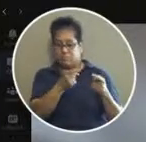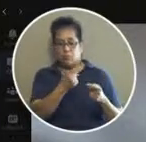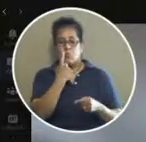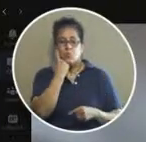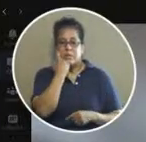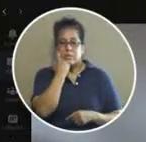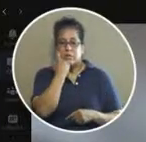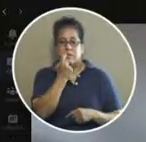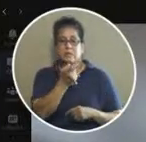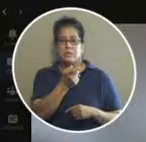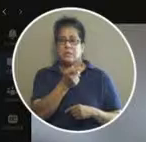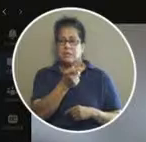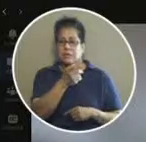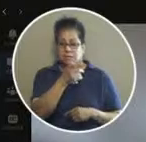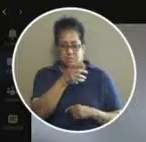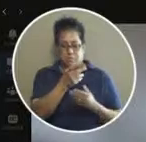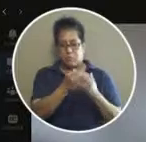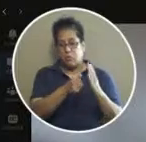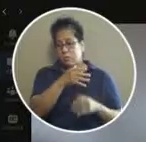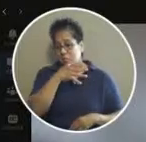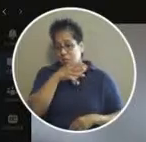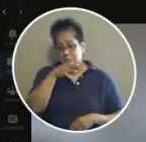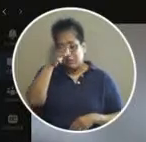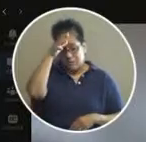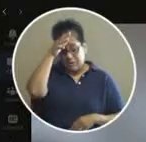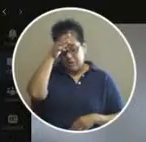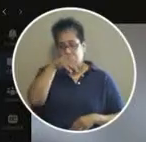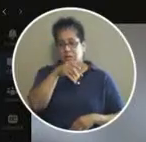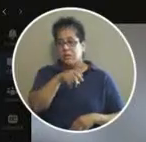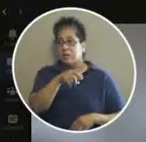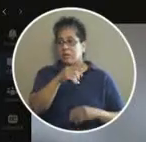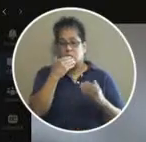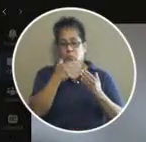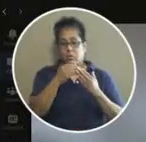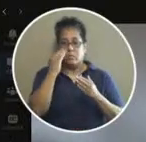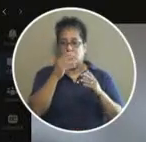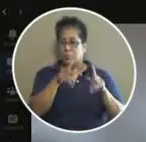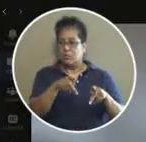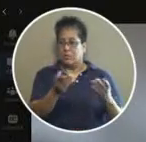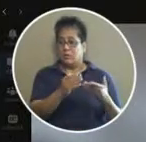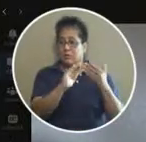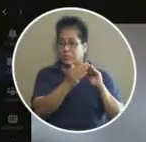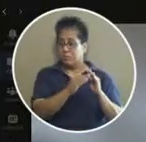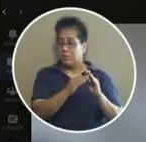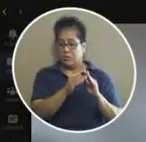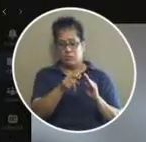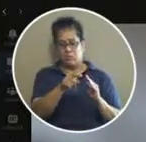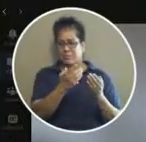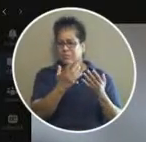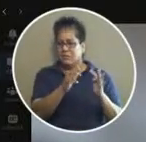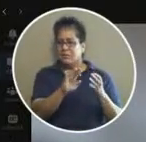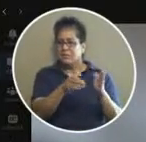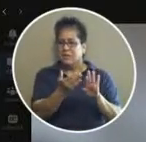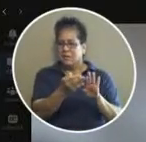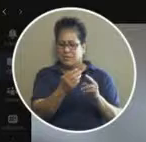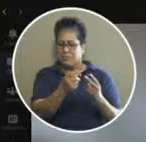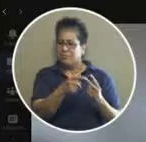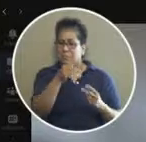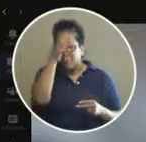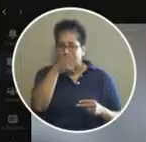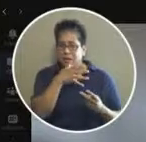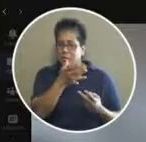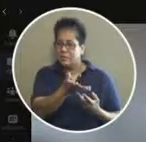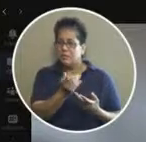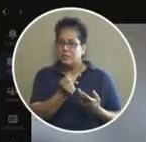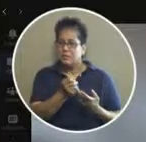recently both a mom and the dad of a well-known person here in our community that died. And so that makes it